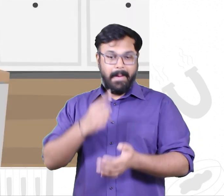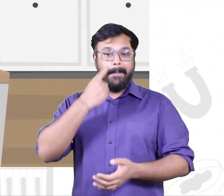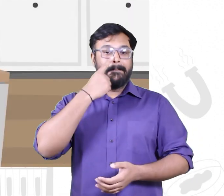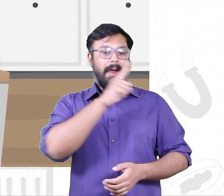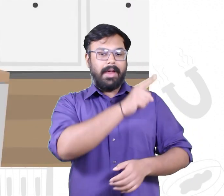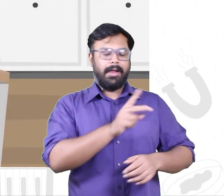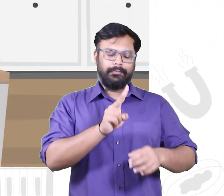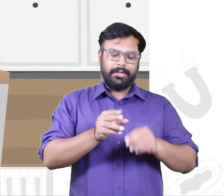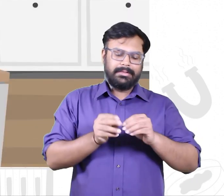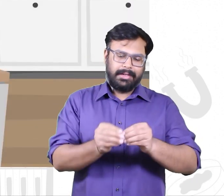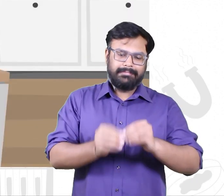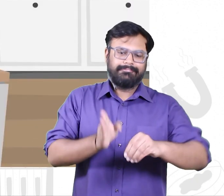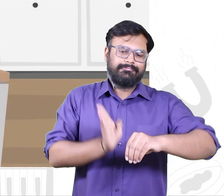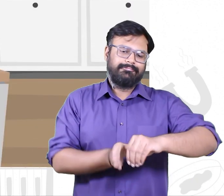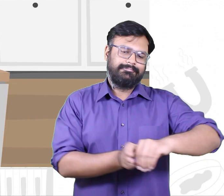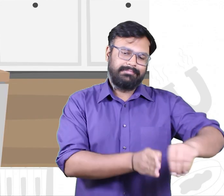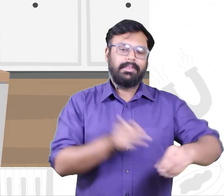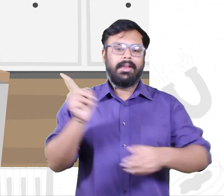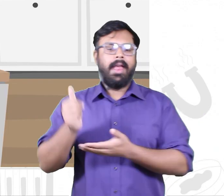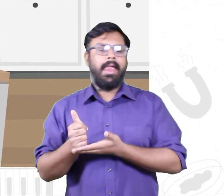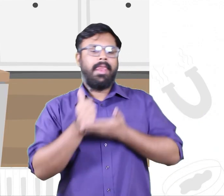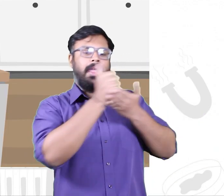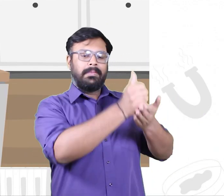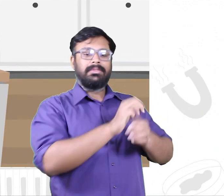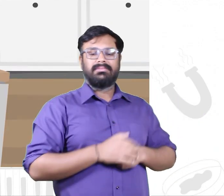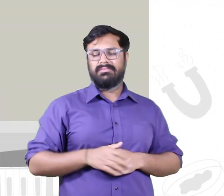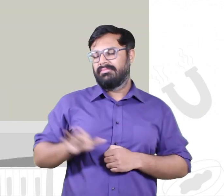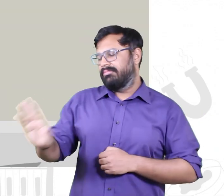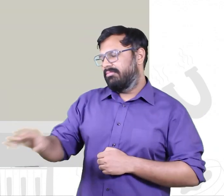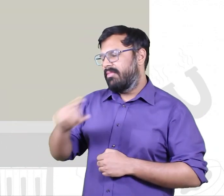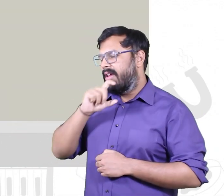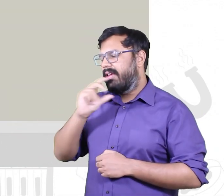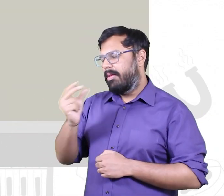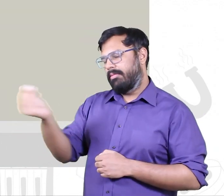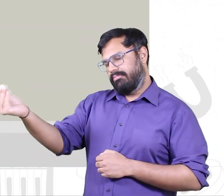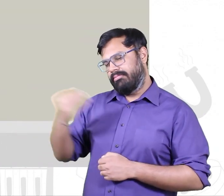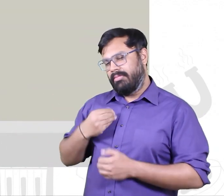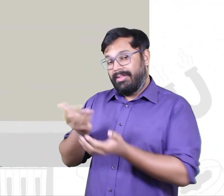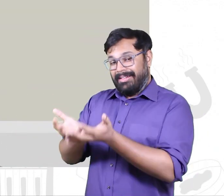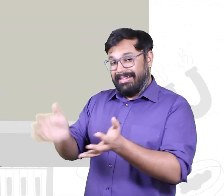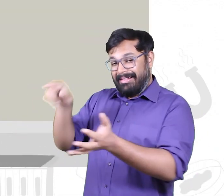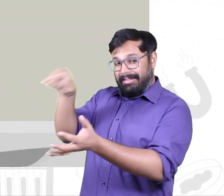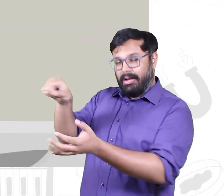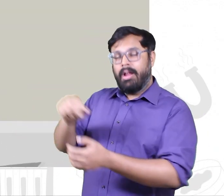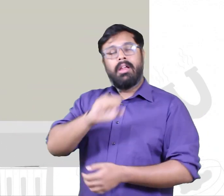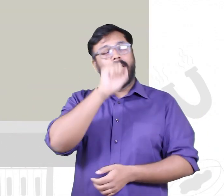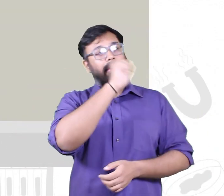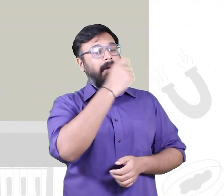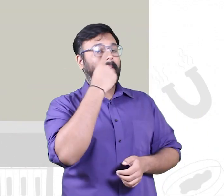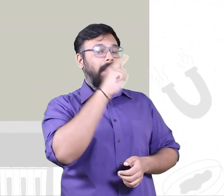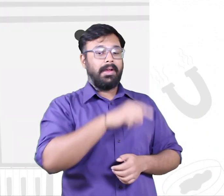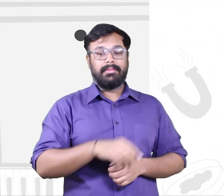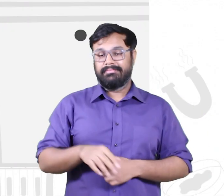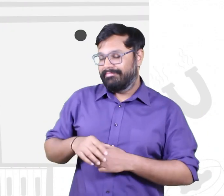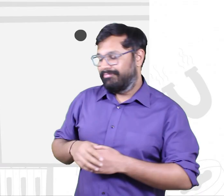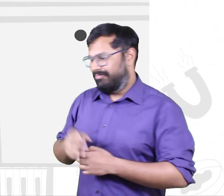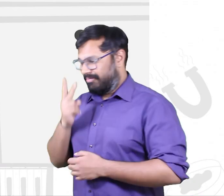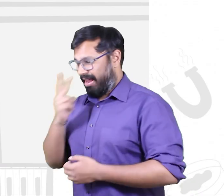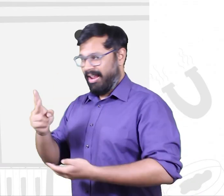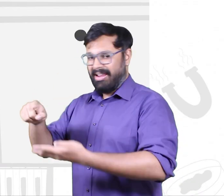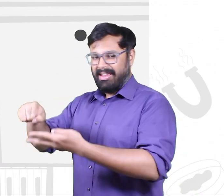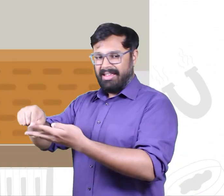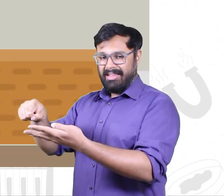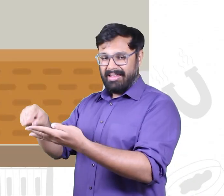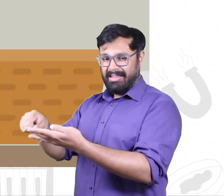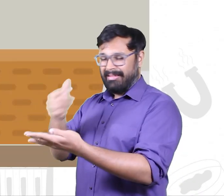Ritu and Rohan are helping their mother cut vegetables. Rohan, can you please pass me the tomatoes from the basket? Yes,